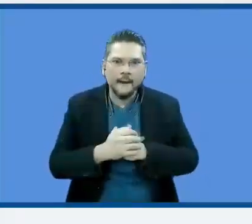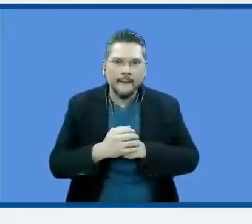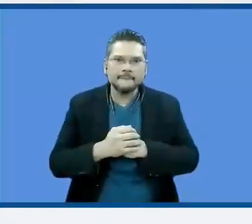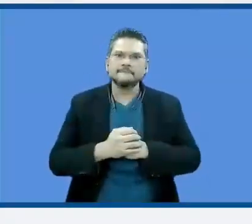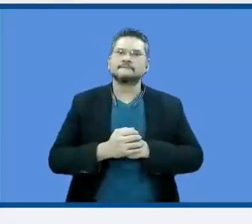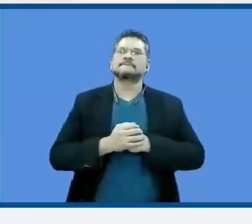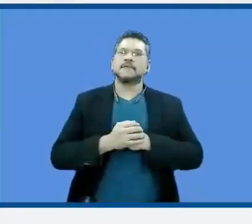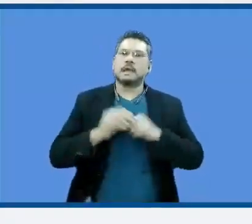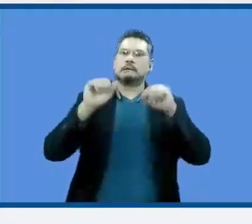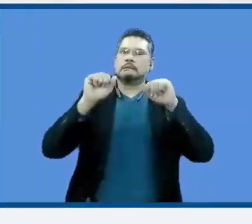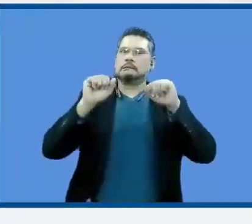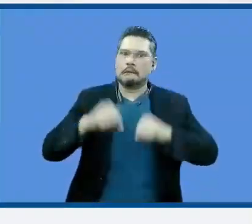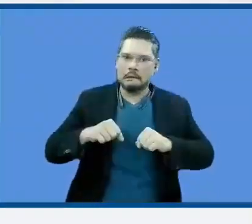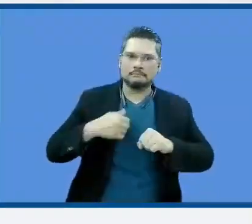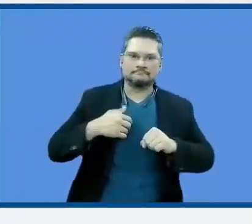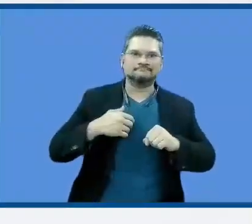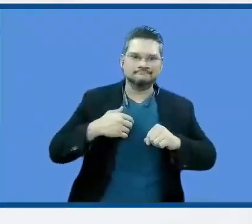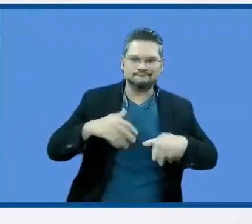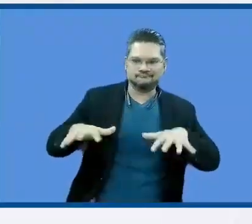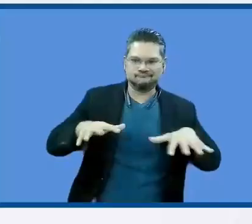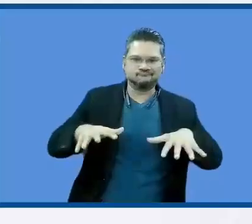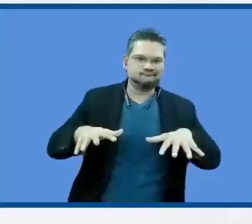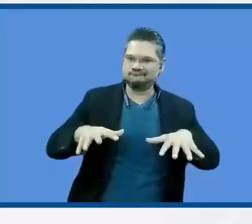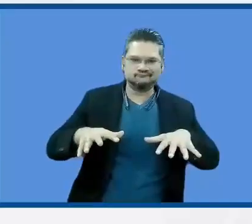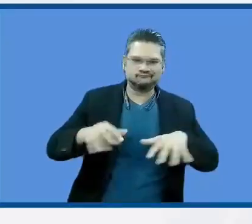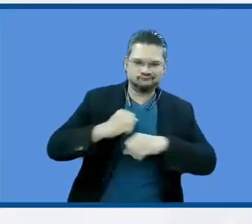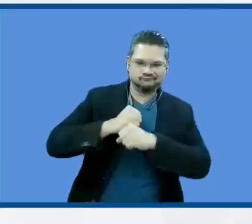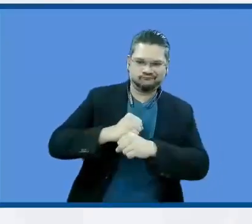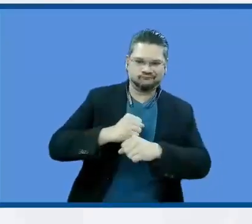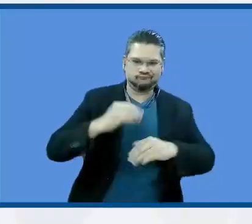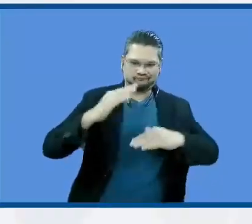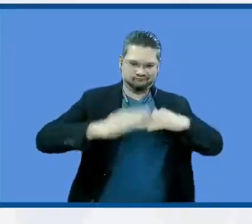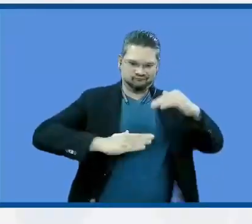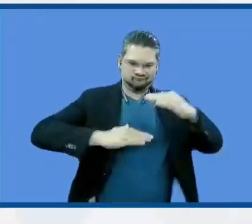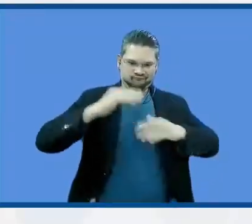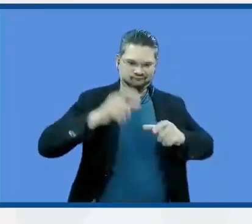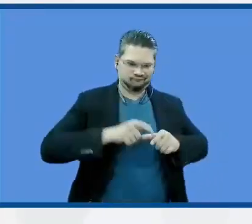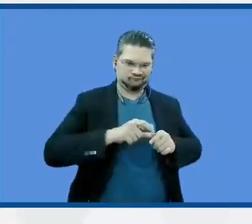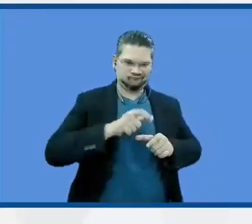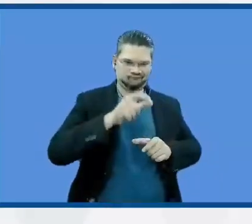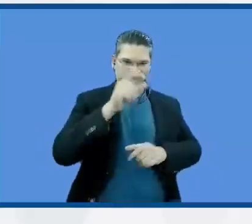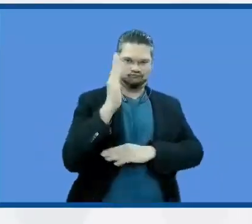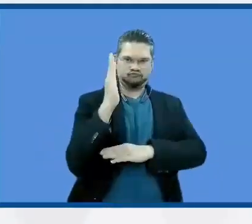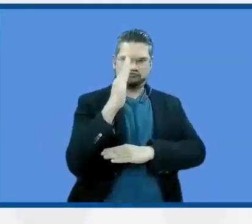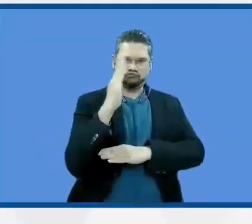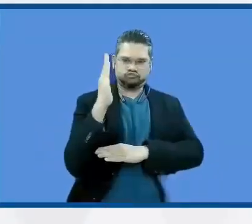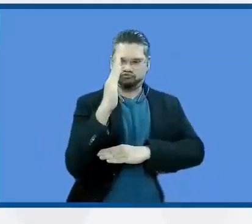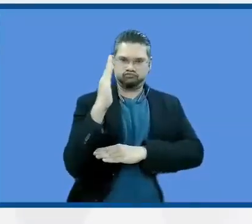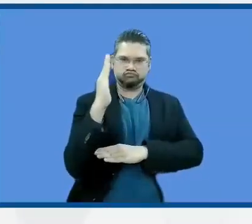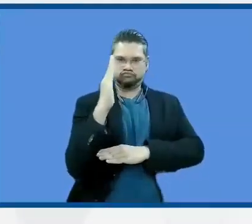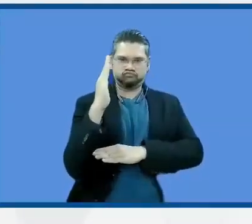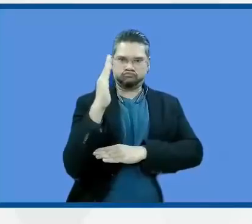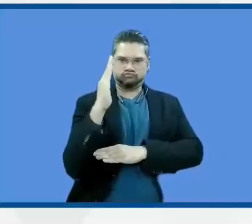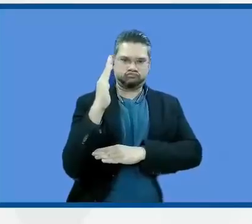earthquake-resistant buildings entail applying construction and design methods that are adapted to them, as well as